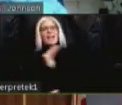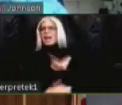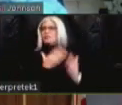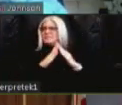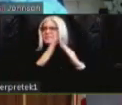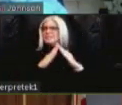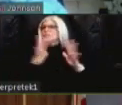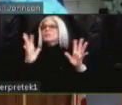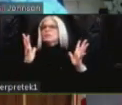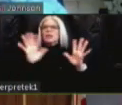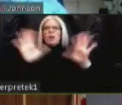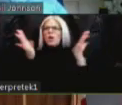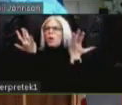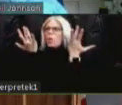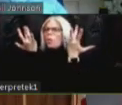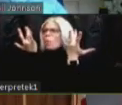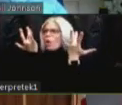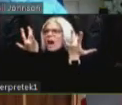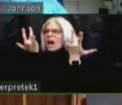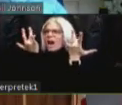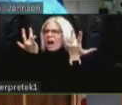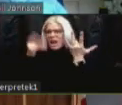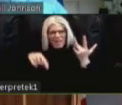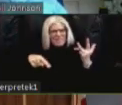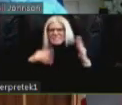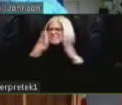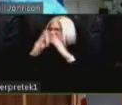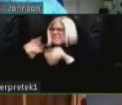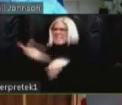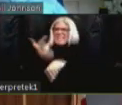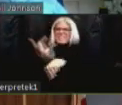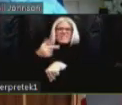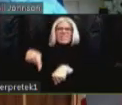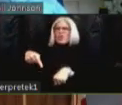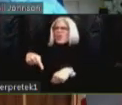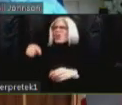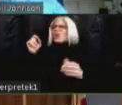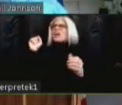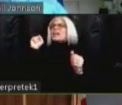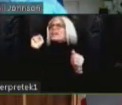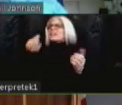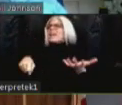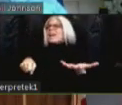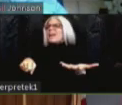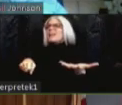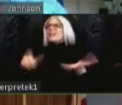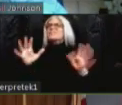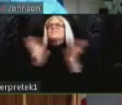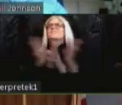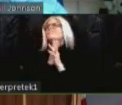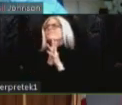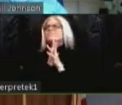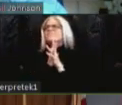town and gown can't coexist, and in many places they do. I am